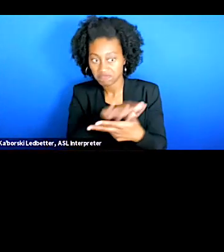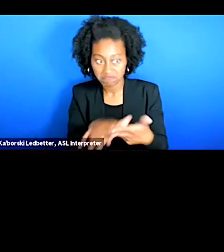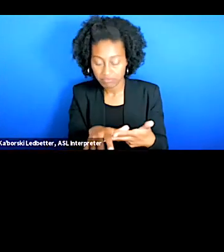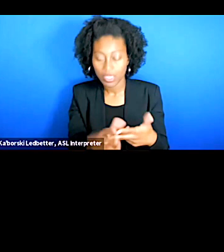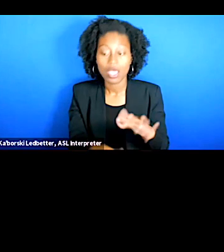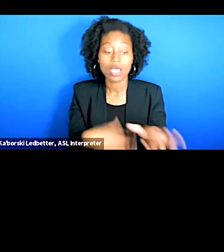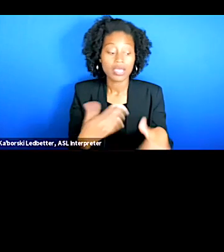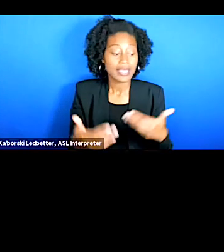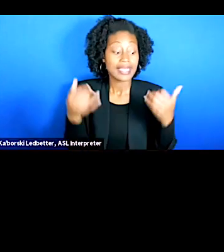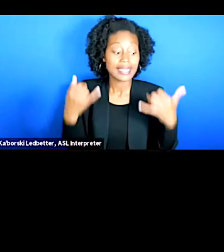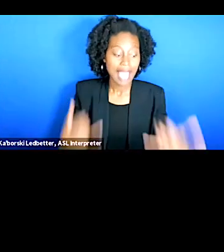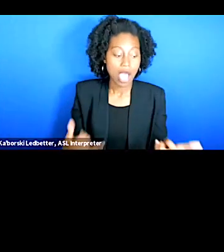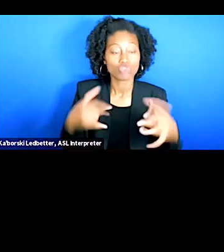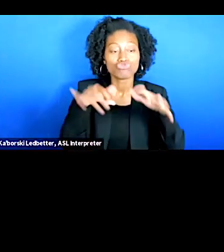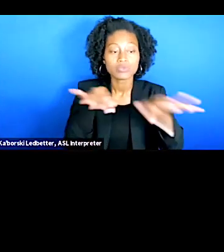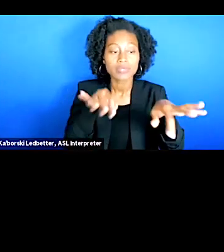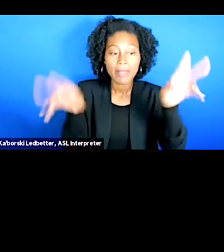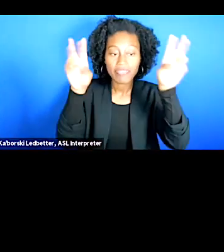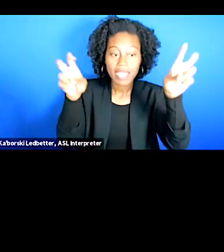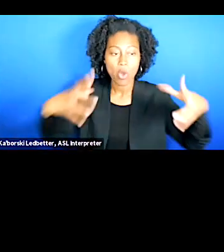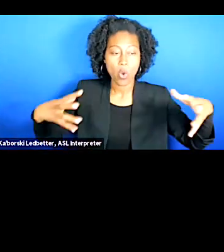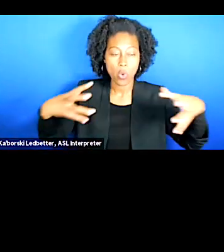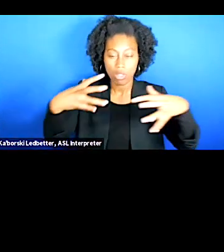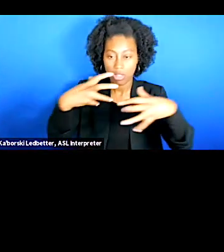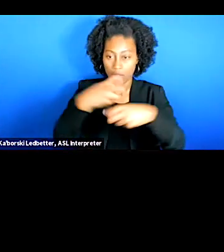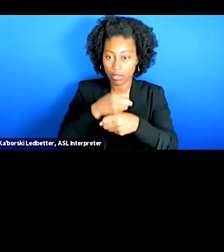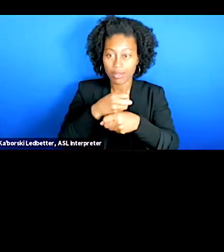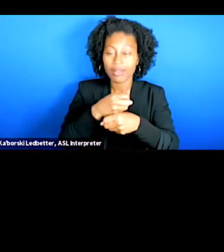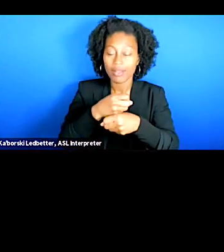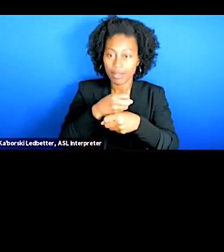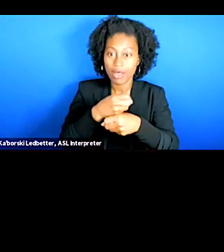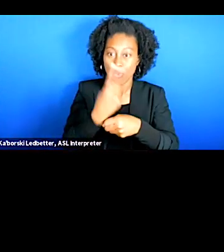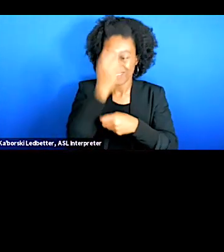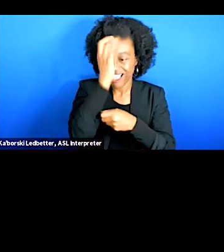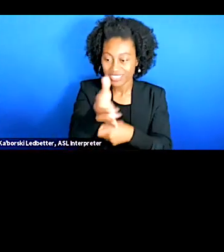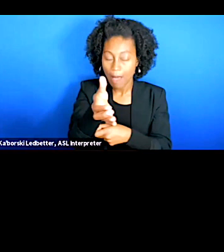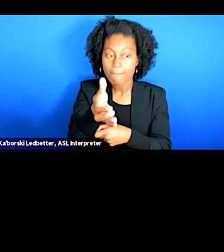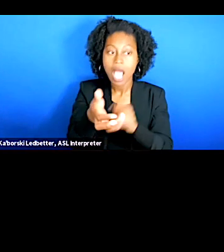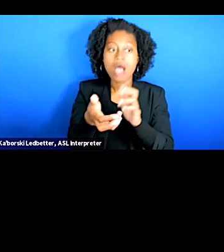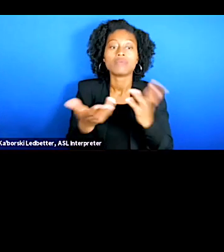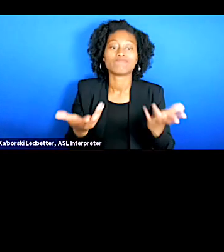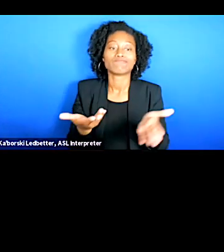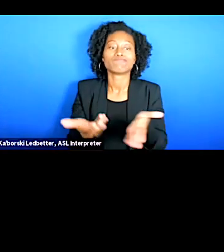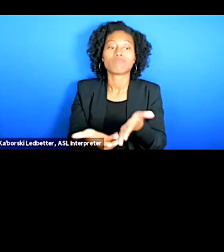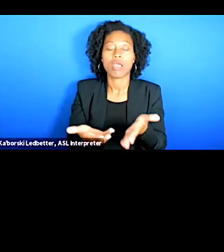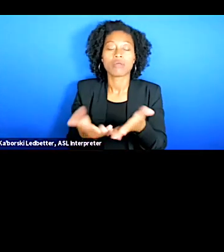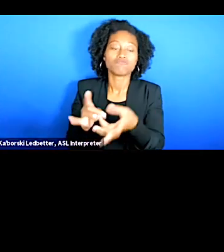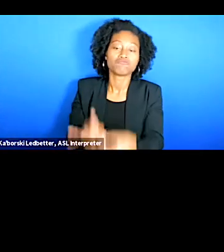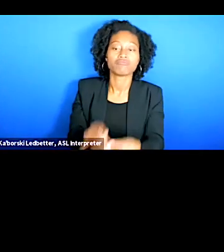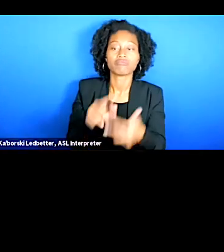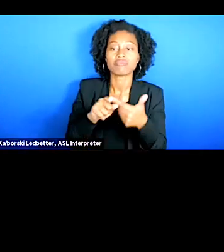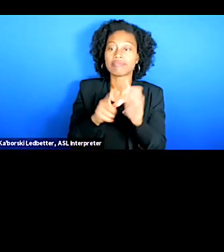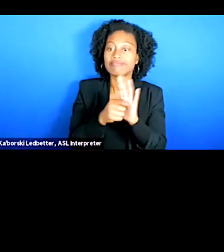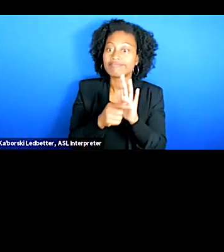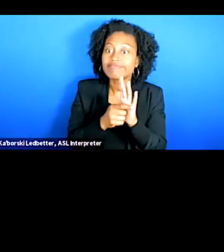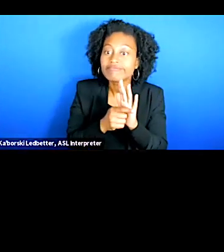is when you cluster the codes under a unifying concept that reflects what is being highlighted in the literature. In this step, you